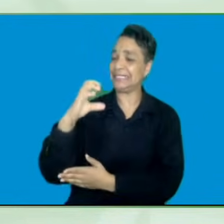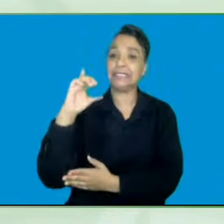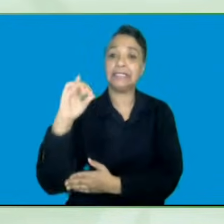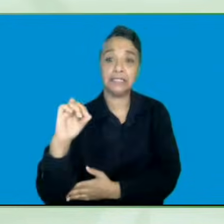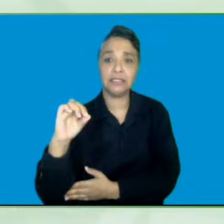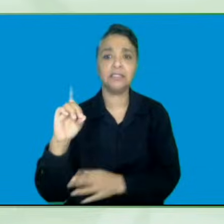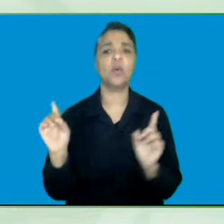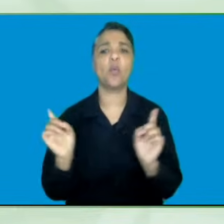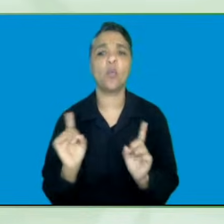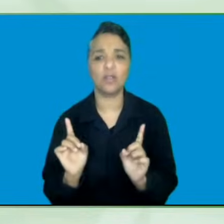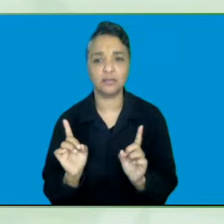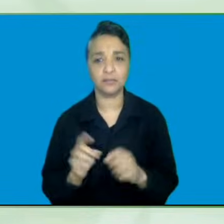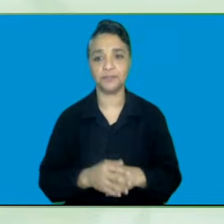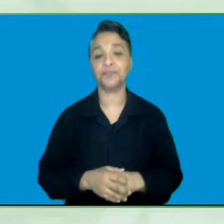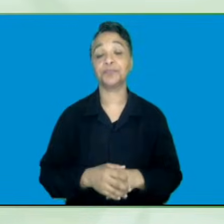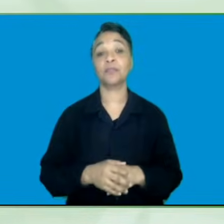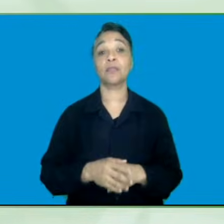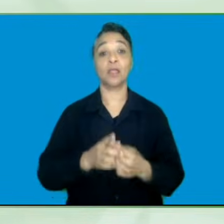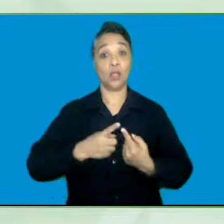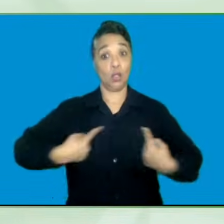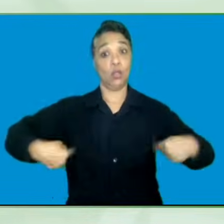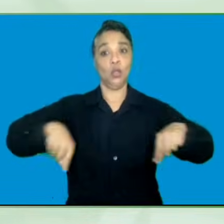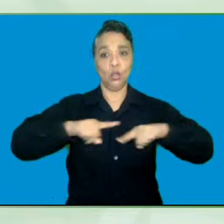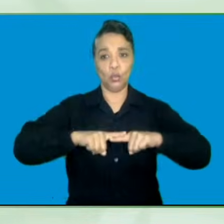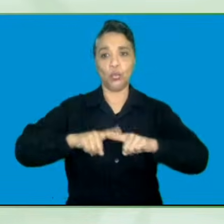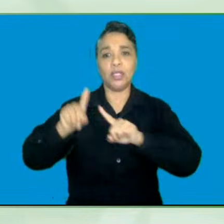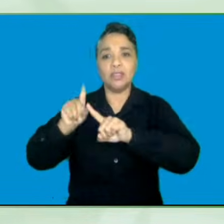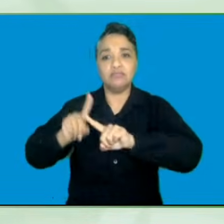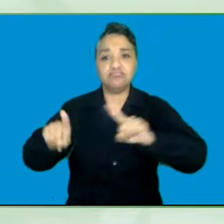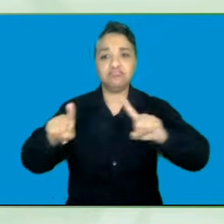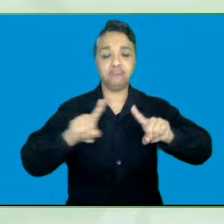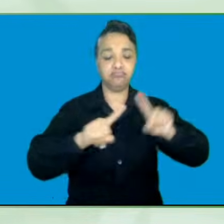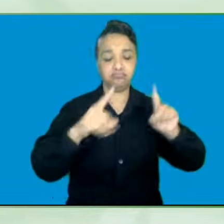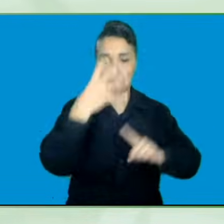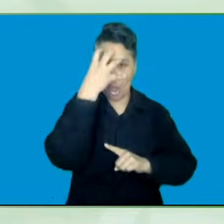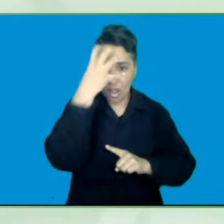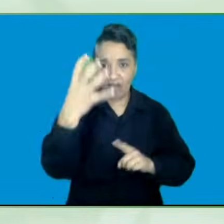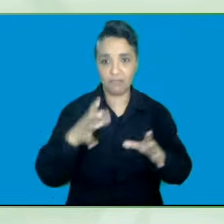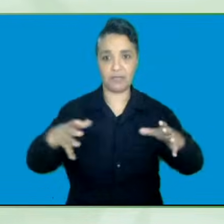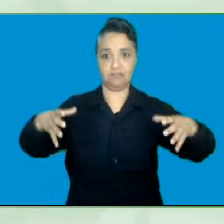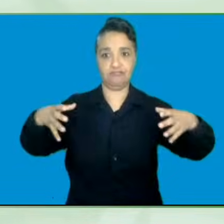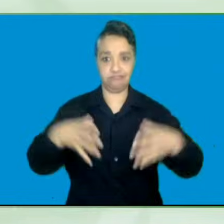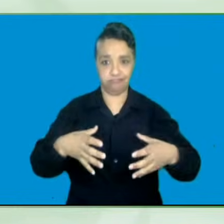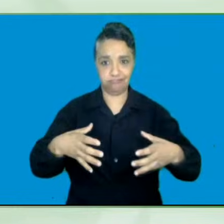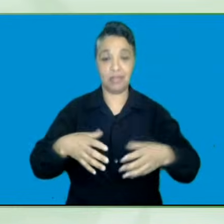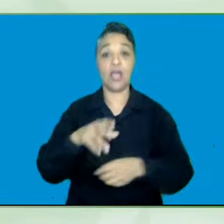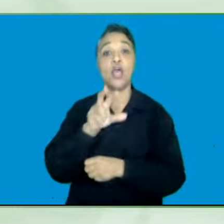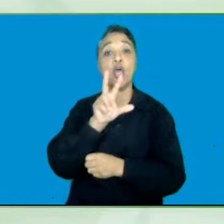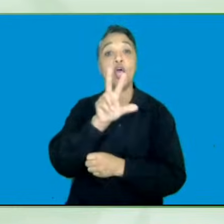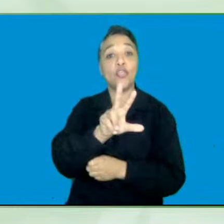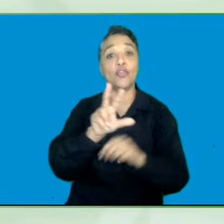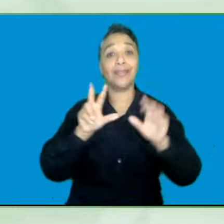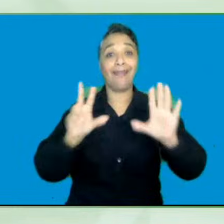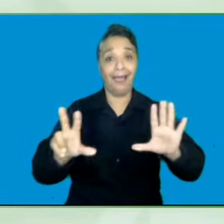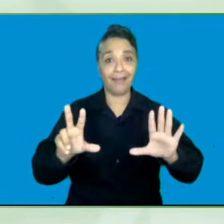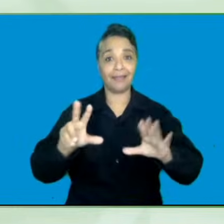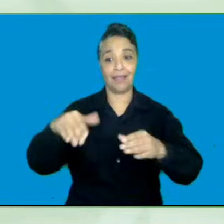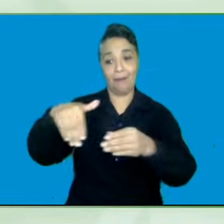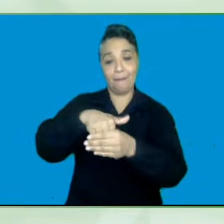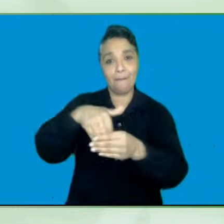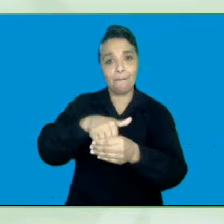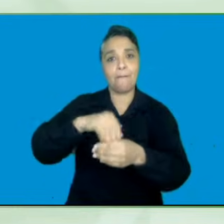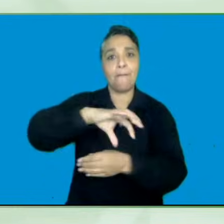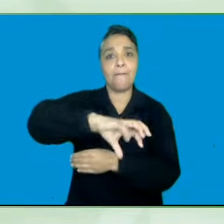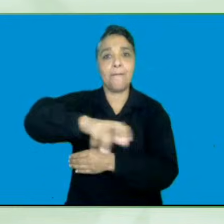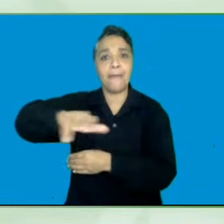start, because we're an intergovernmental organization with 38 member countries. And we work on